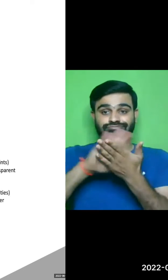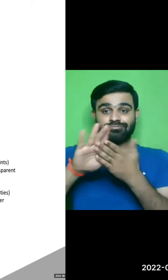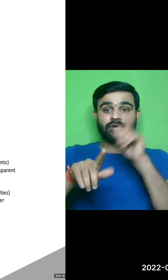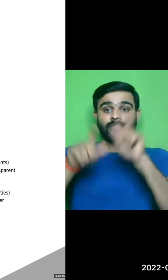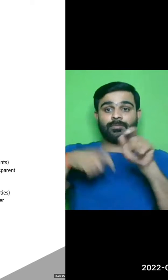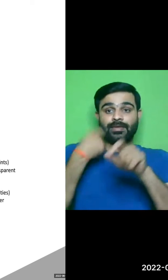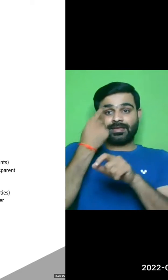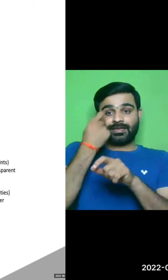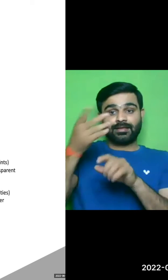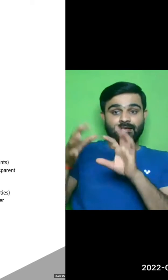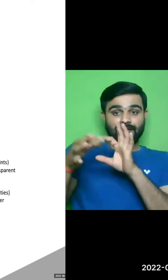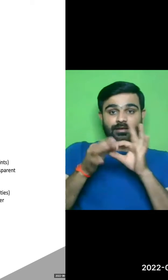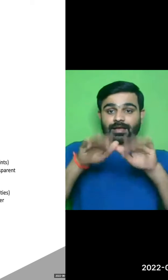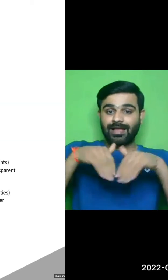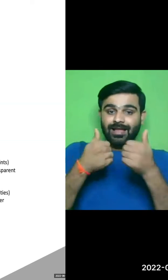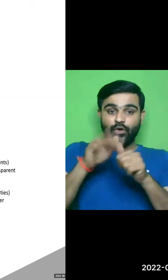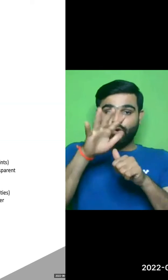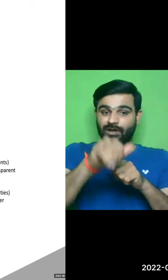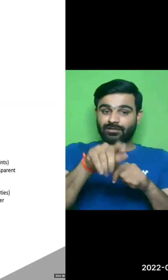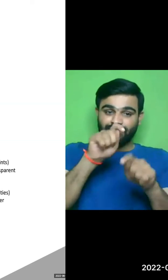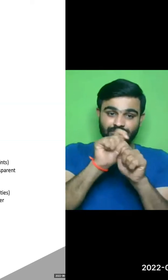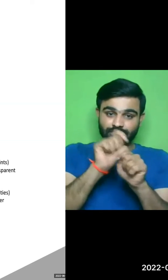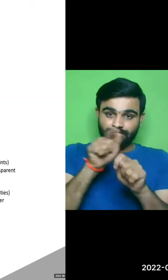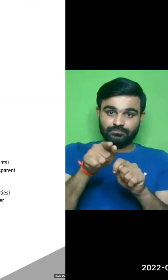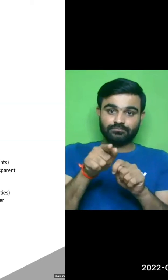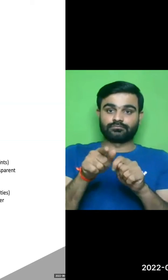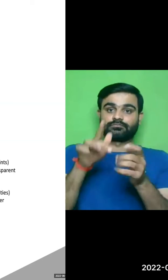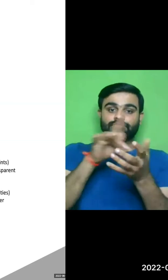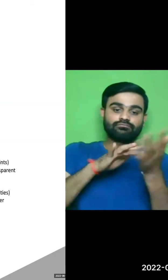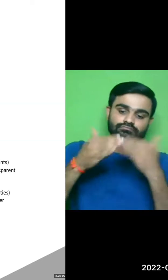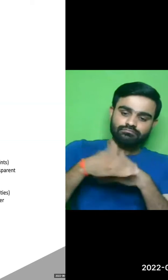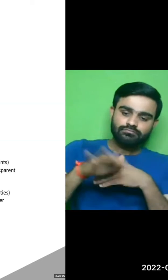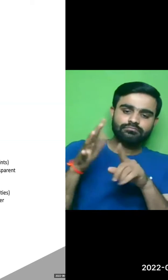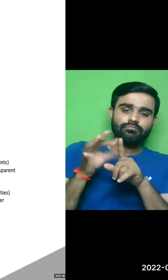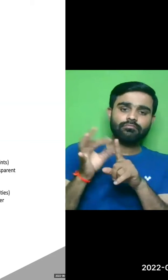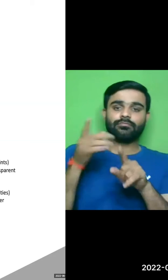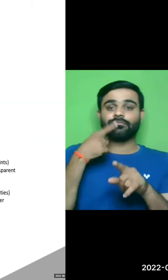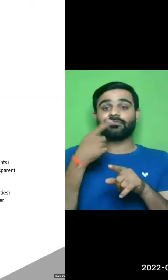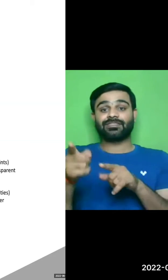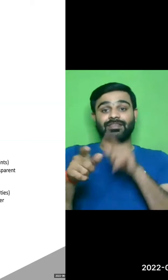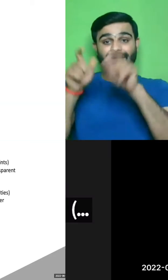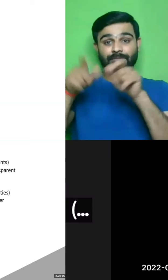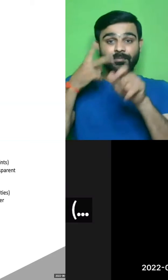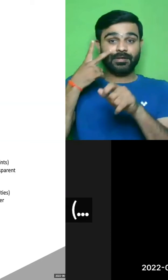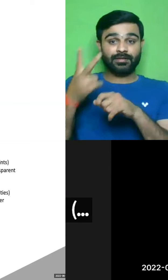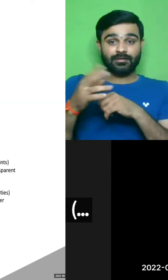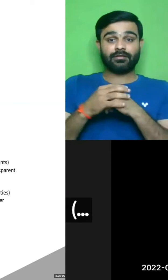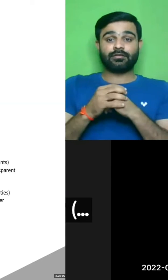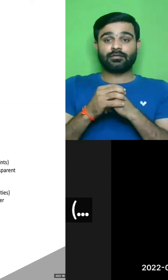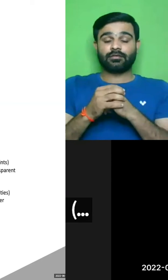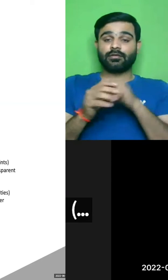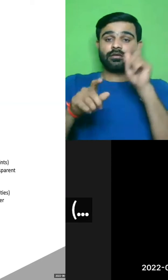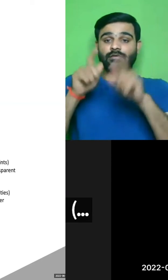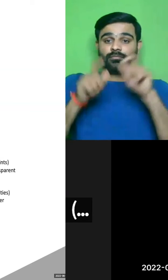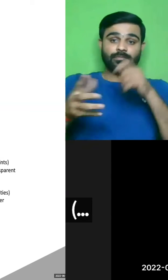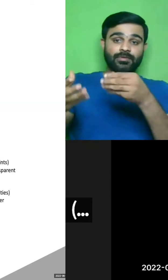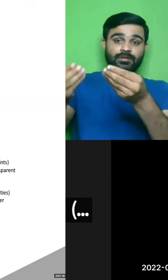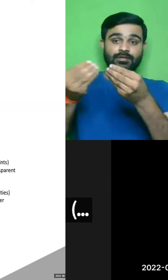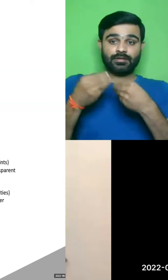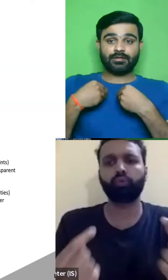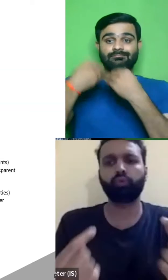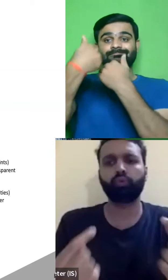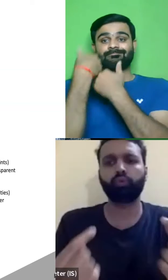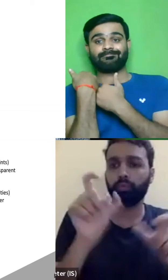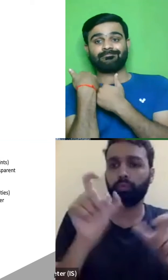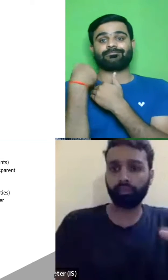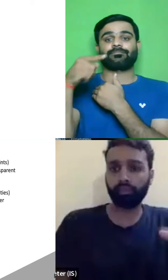understand how the assessment works and what's going on so that they can hold people giving it accountable to